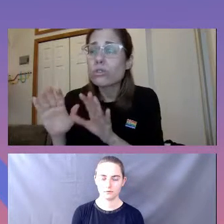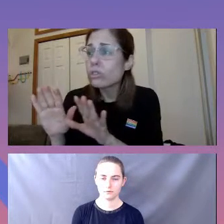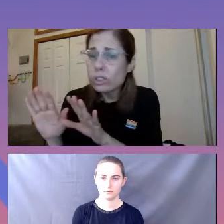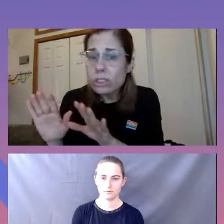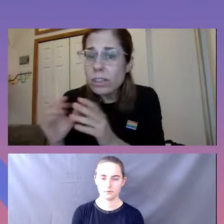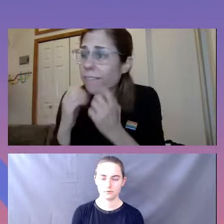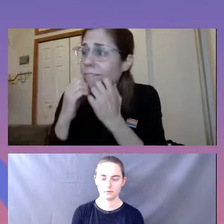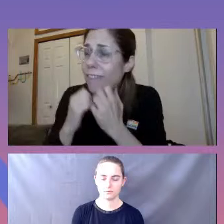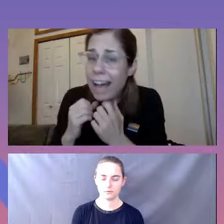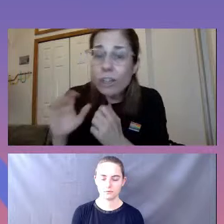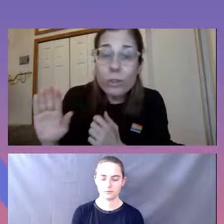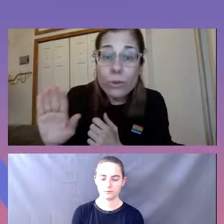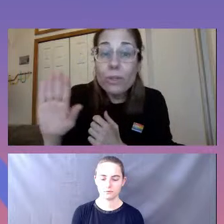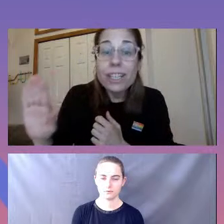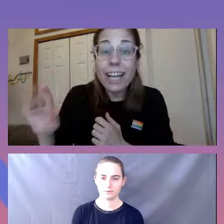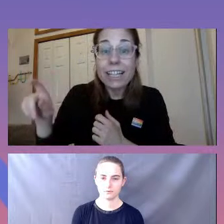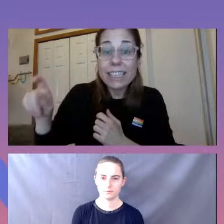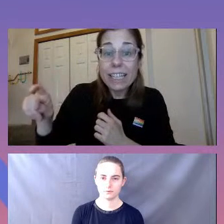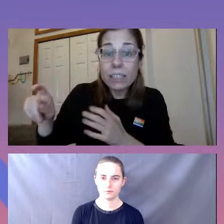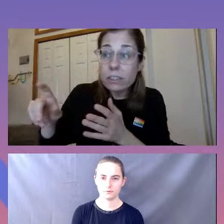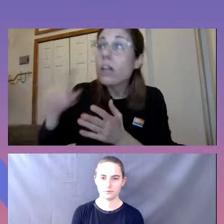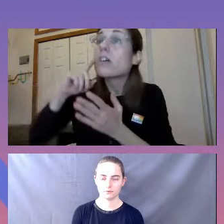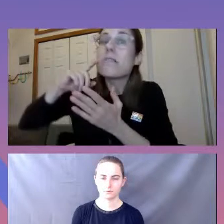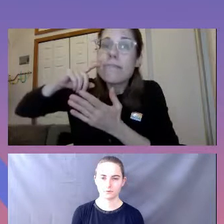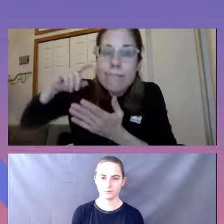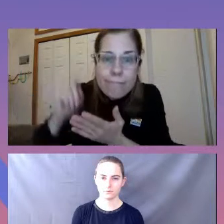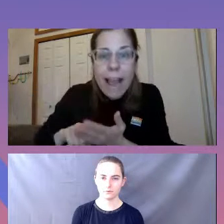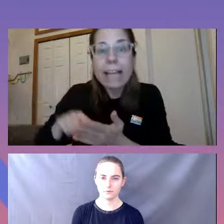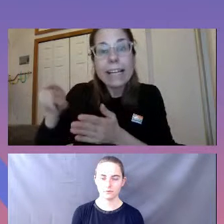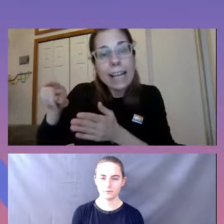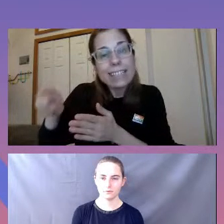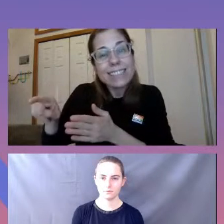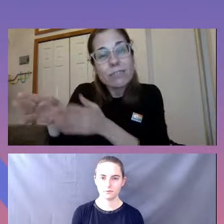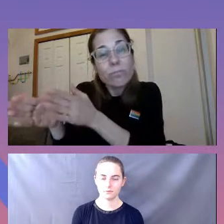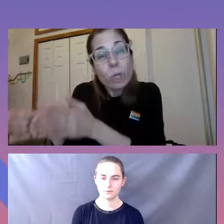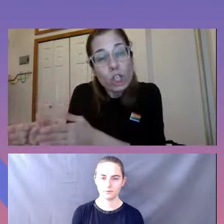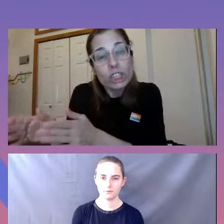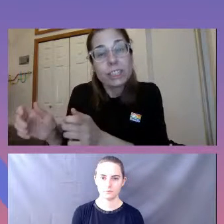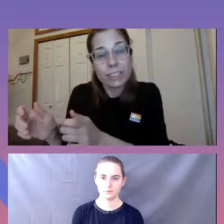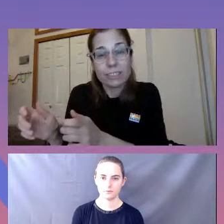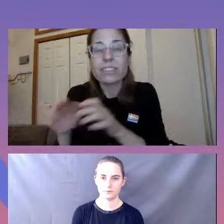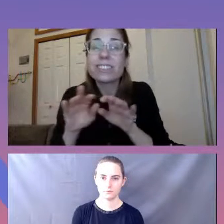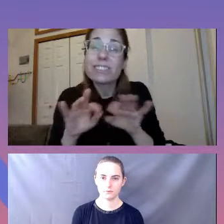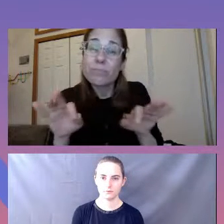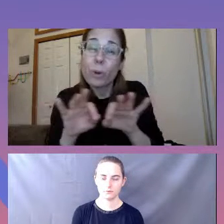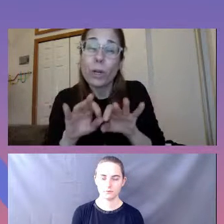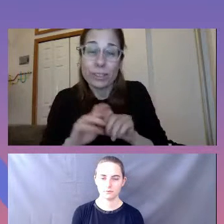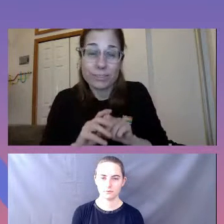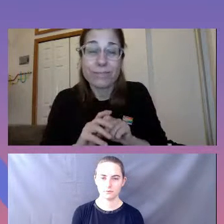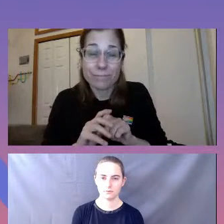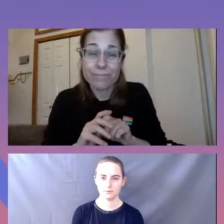need, and you recognize, and that's super important.